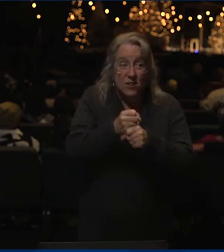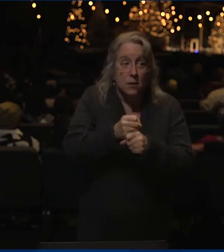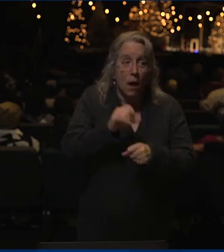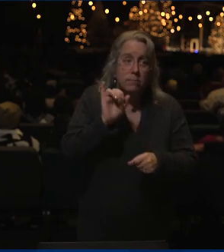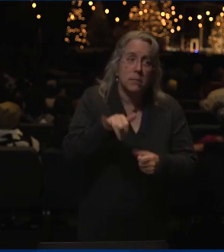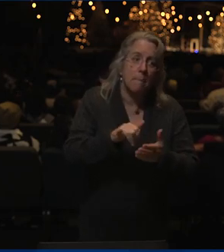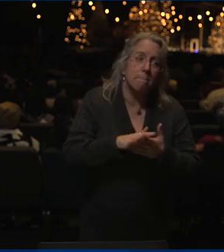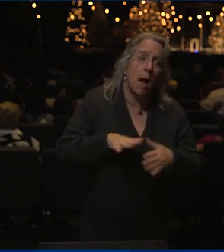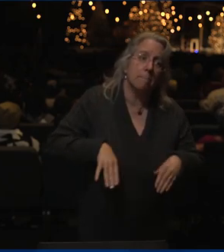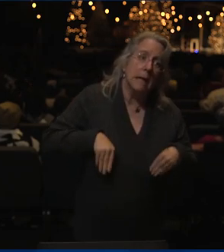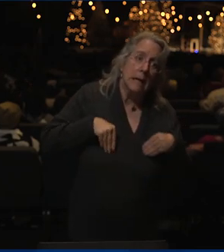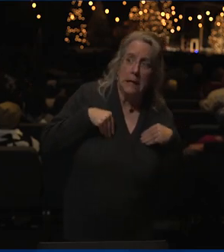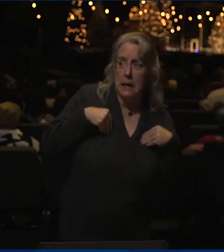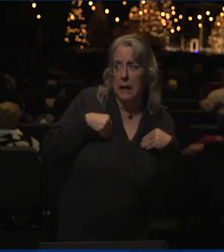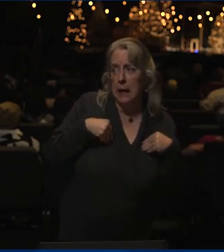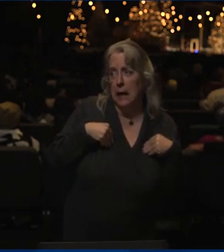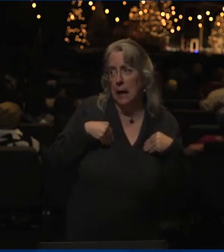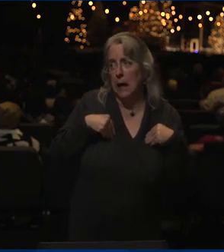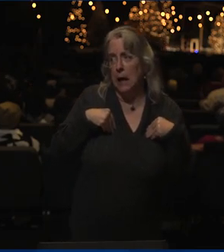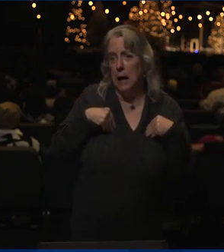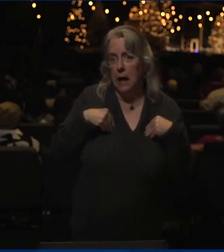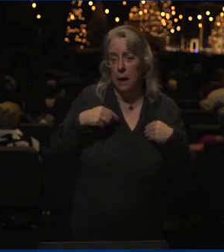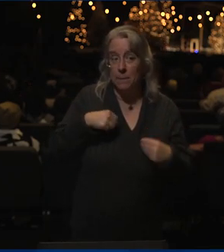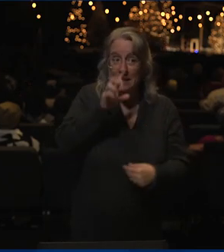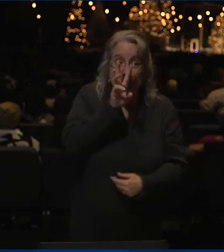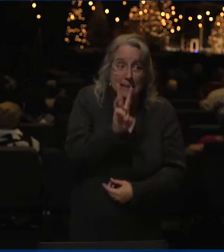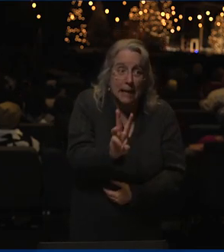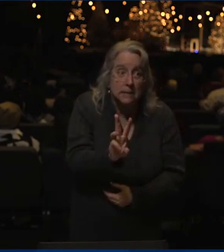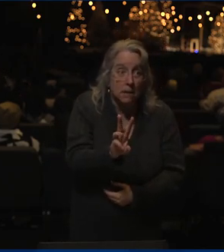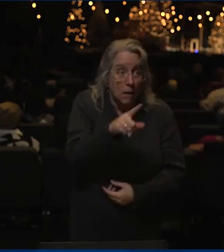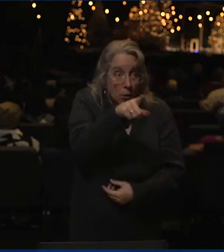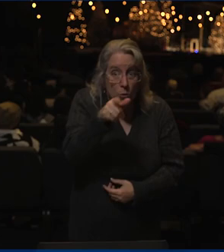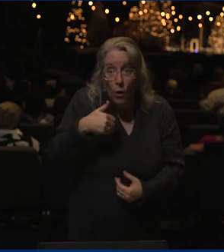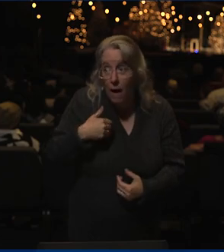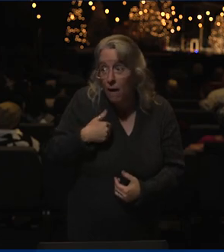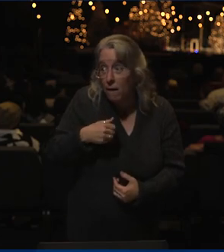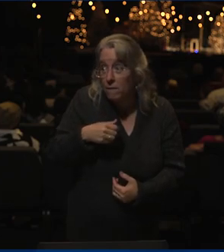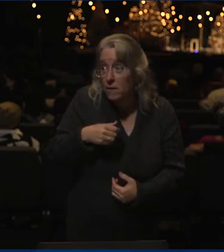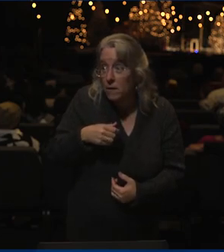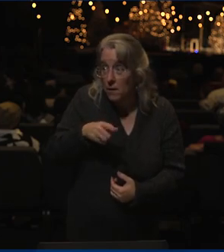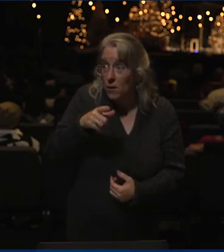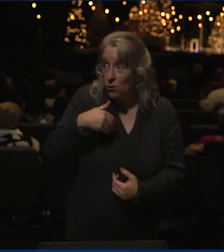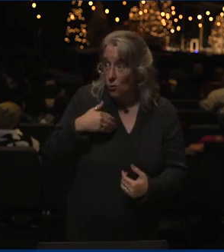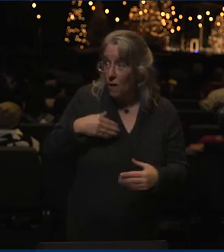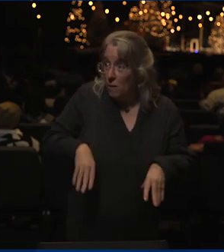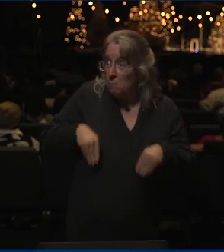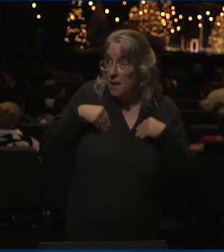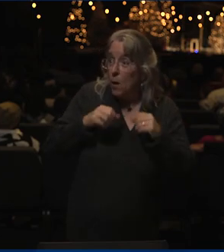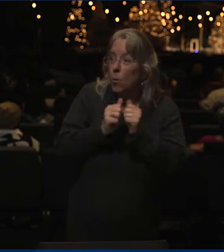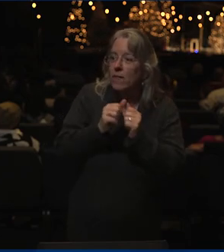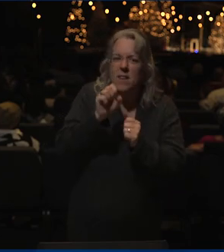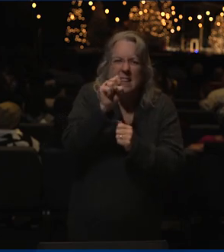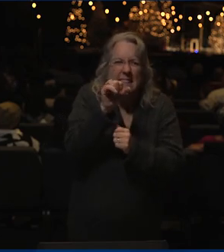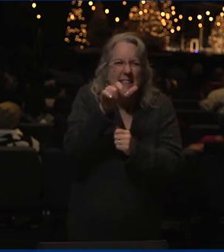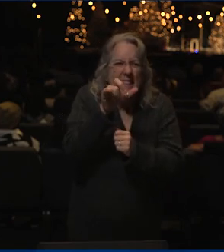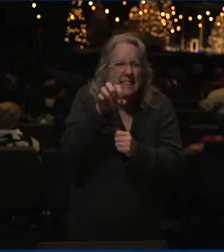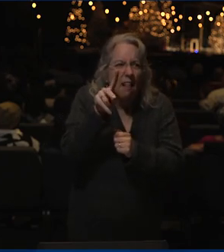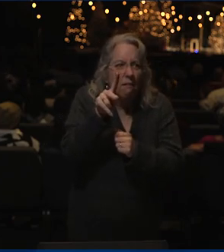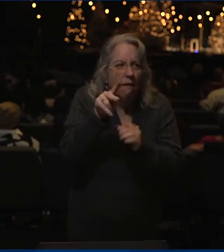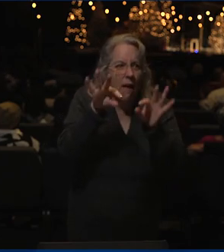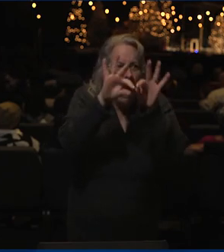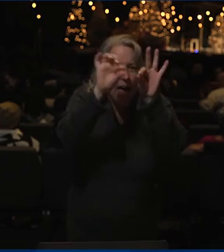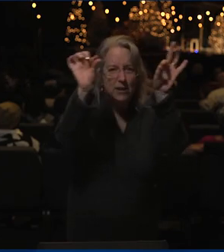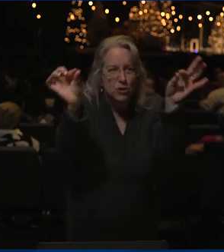blankie. From when I was 6. Does anybody have a blankie with a silky edge? Yeah. You guys remember your... Yeah, you